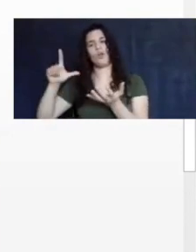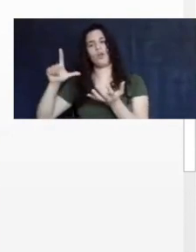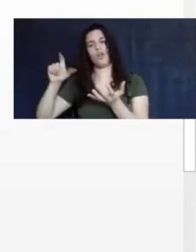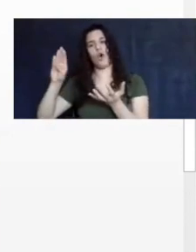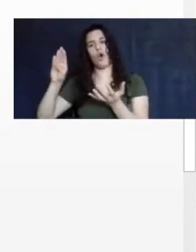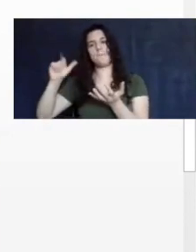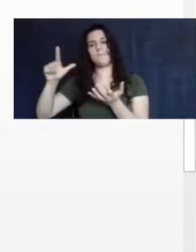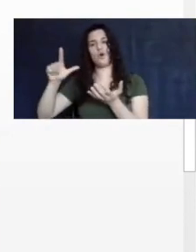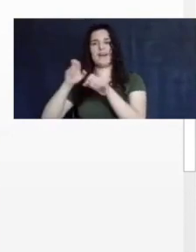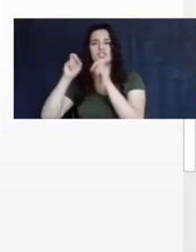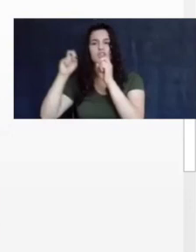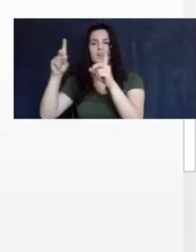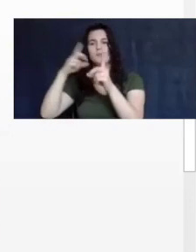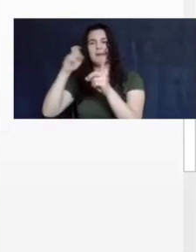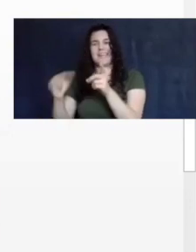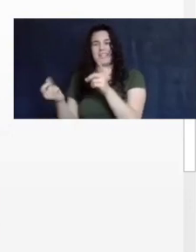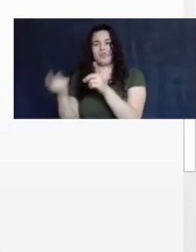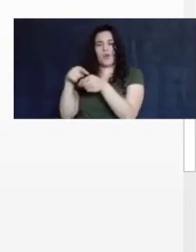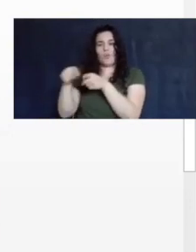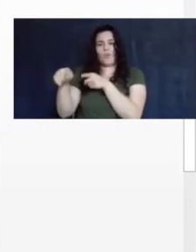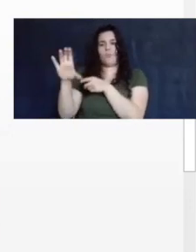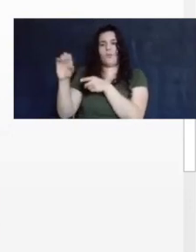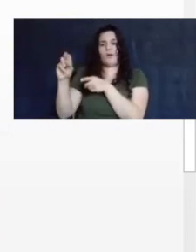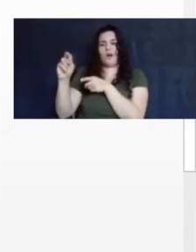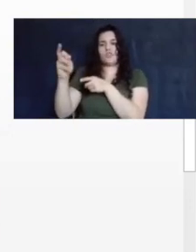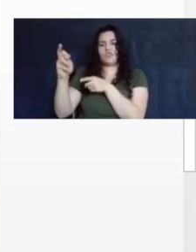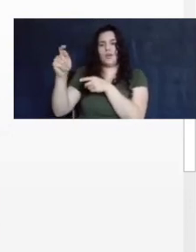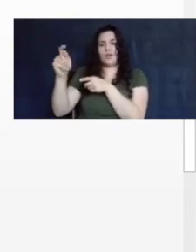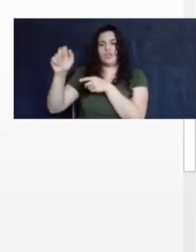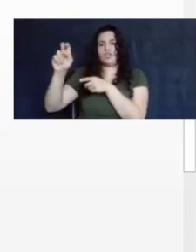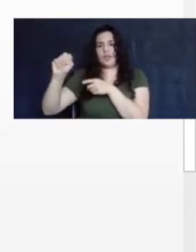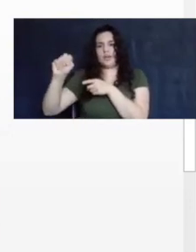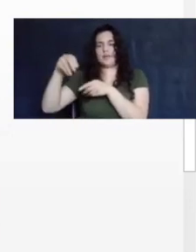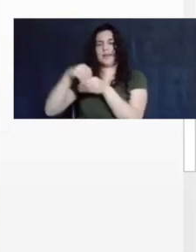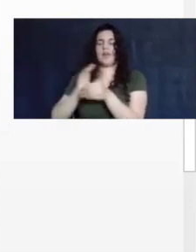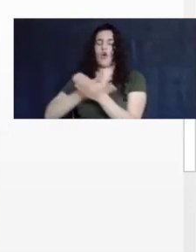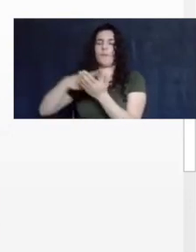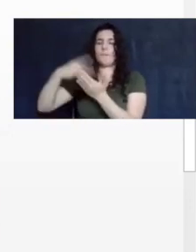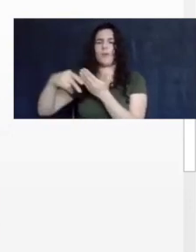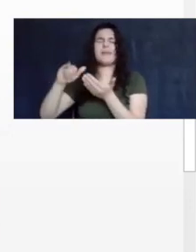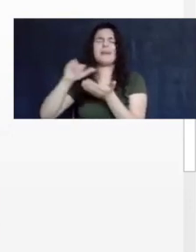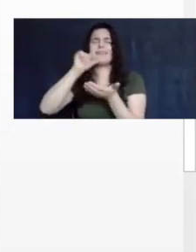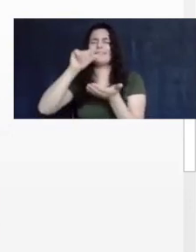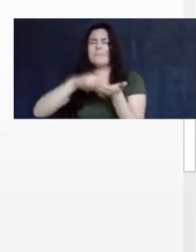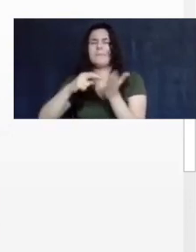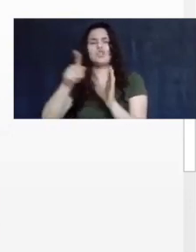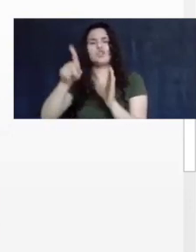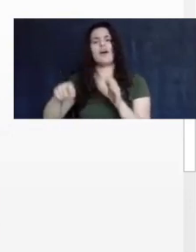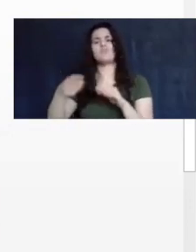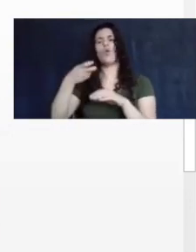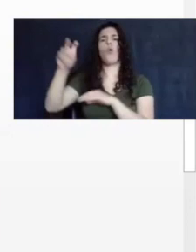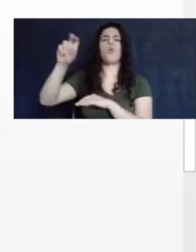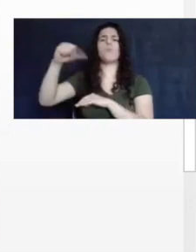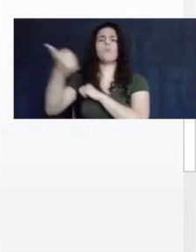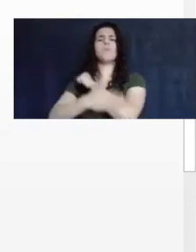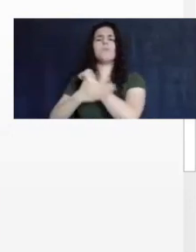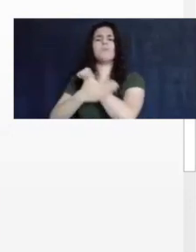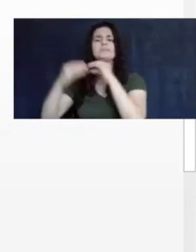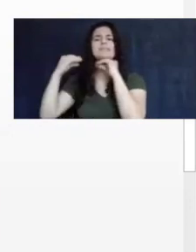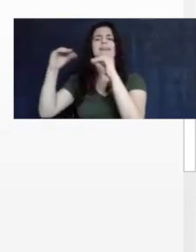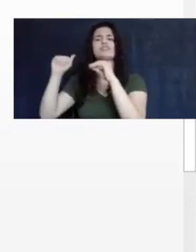in our program. And that doesn't necessarily mean that we're preparing you to study abroad or to teach abroad as much as